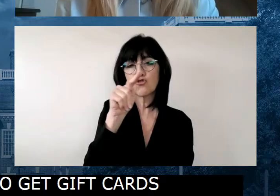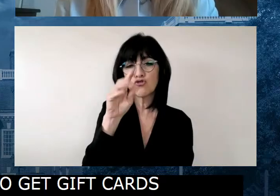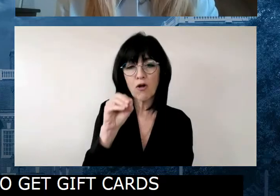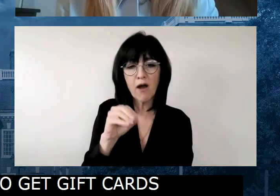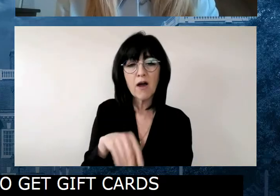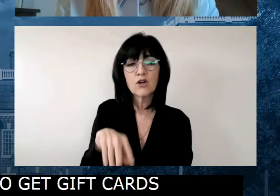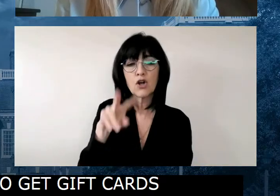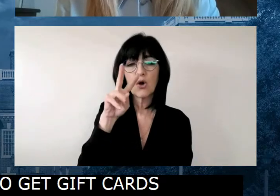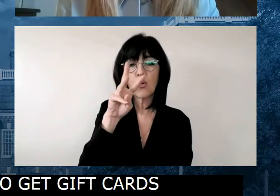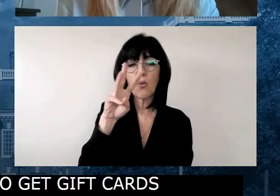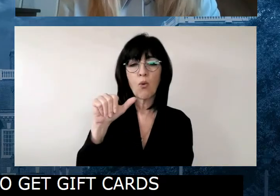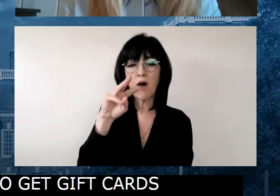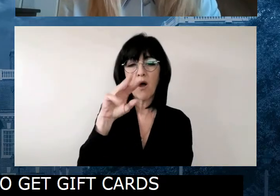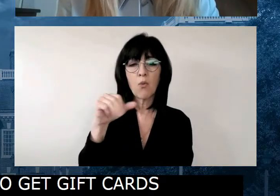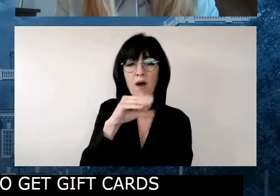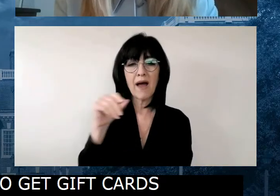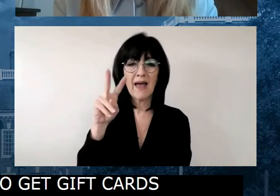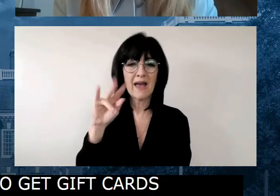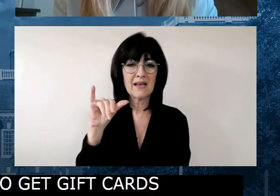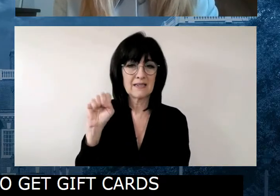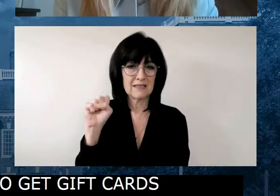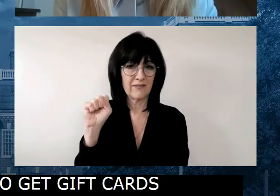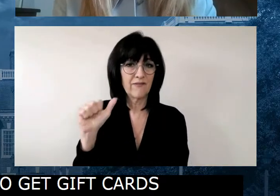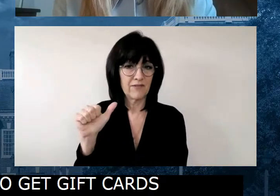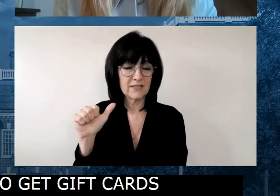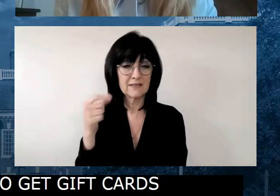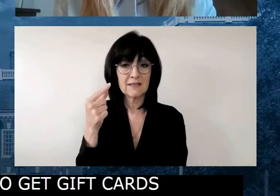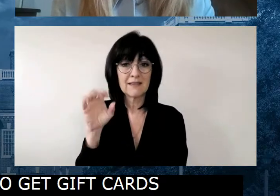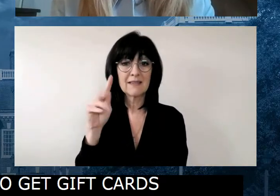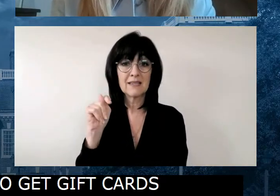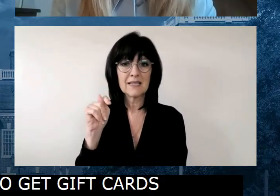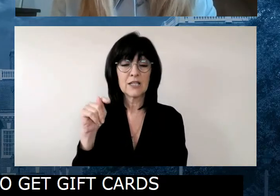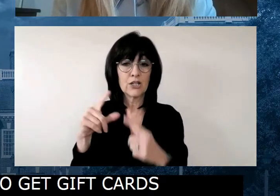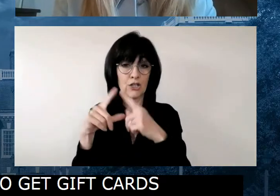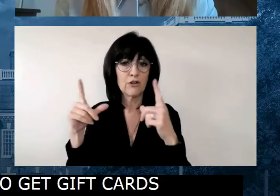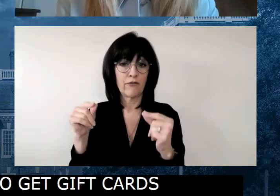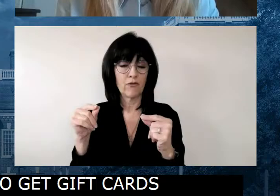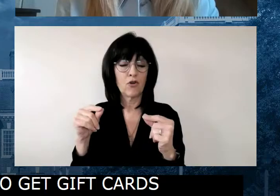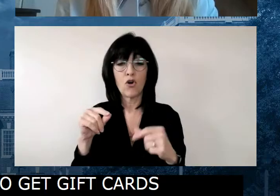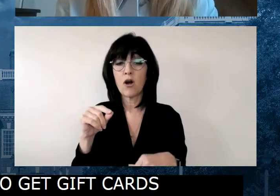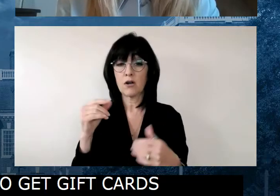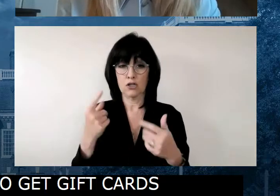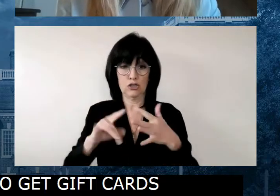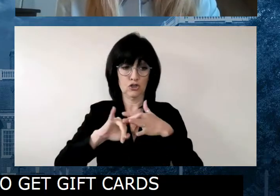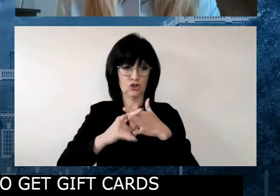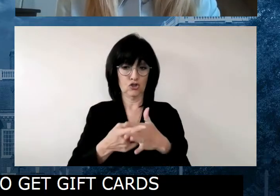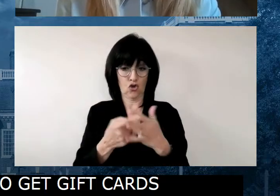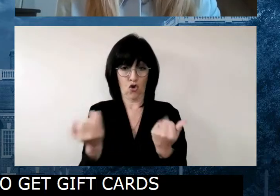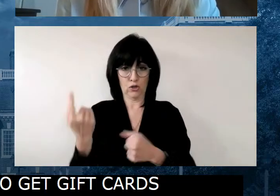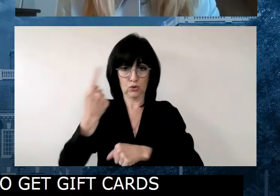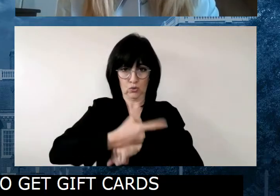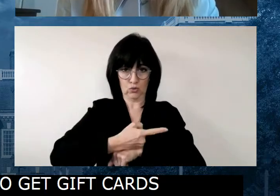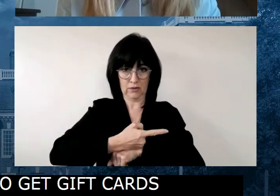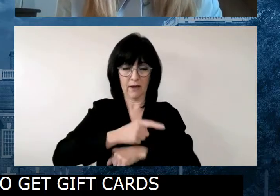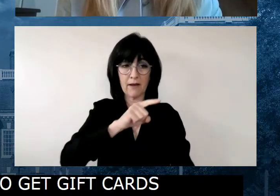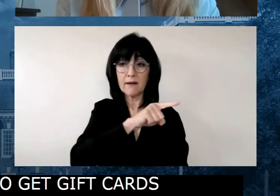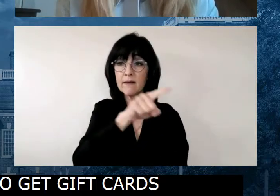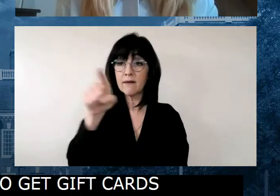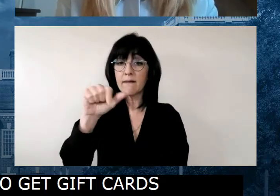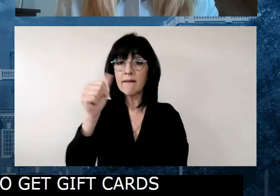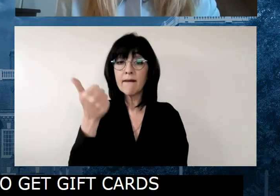will be given to any person vaccinated starting today at DPH clinics and at the curative sites, as well